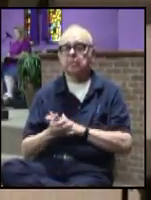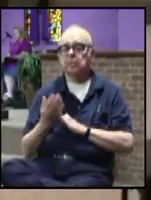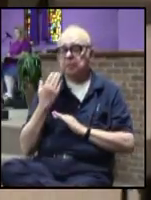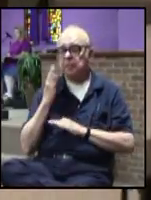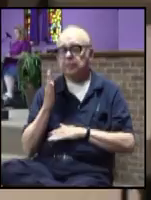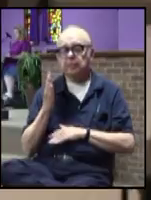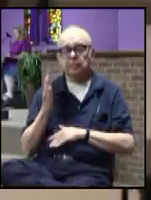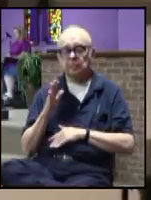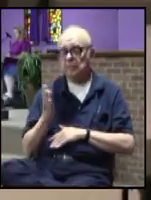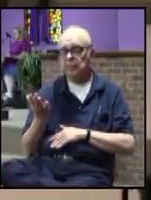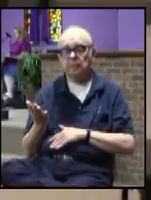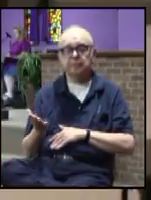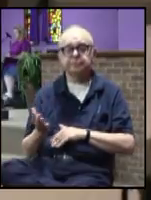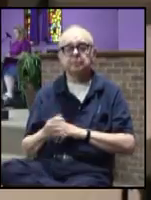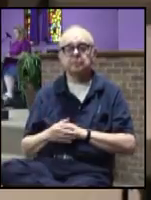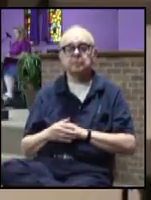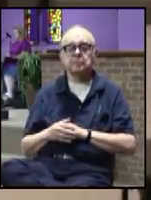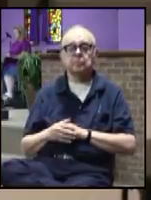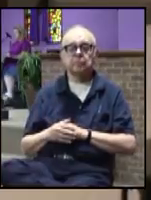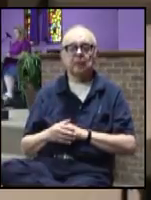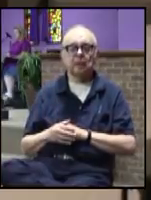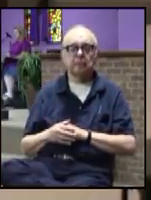this morning, I don't know where you're at.